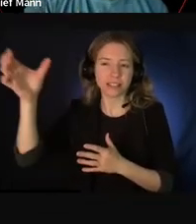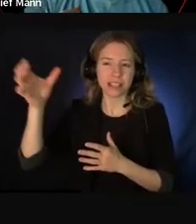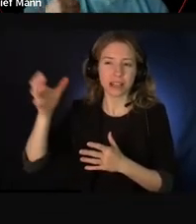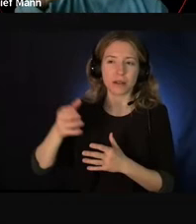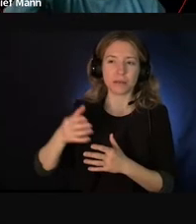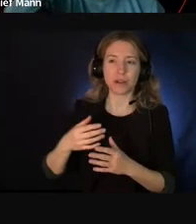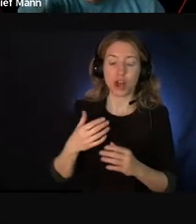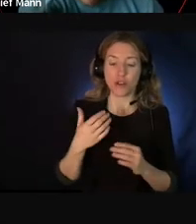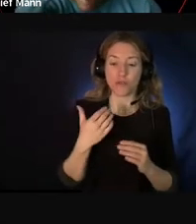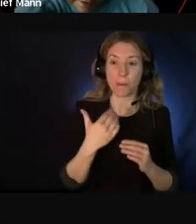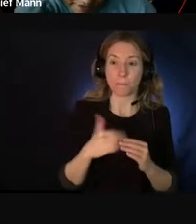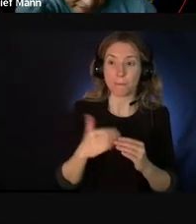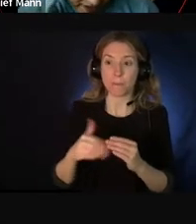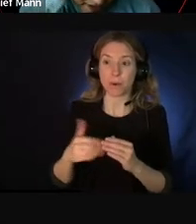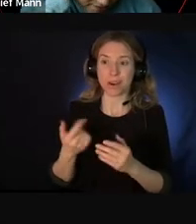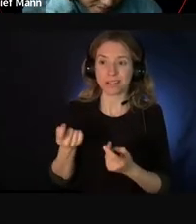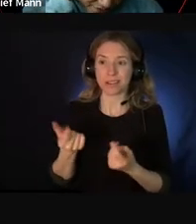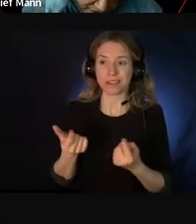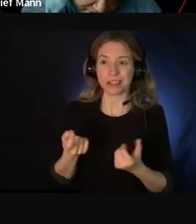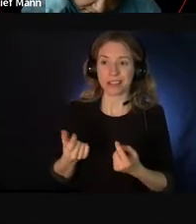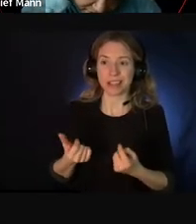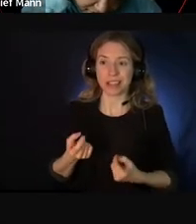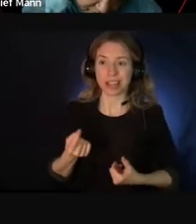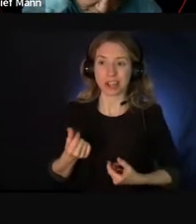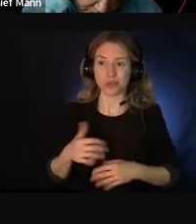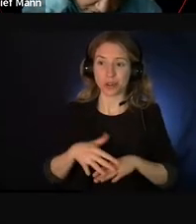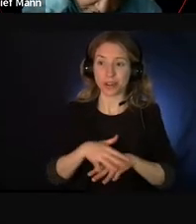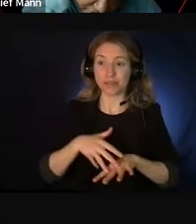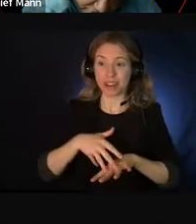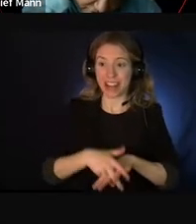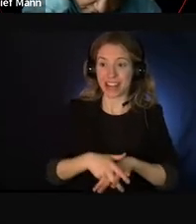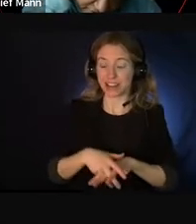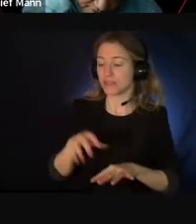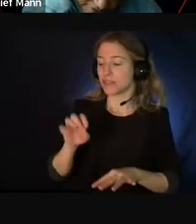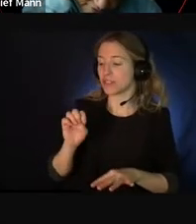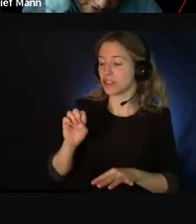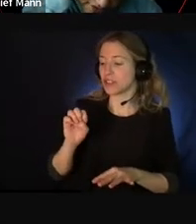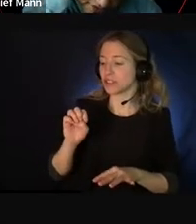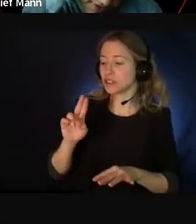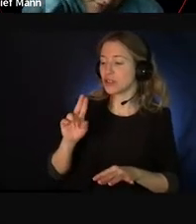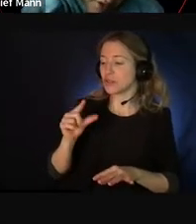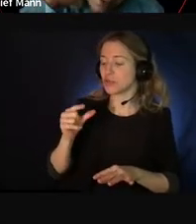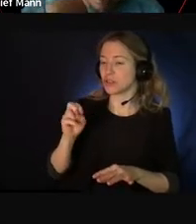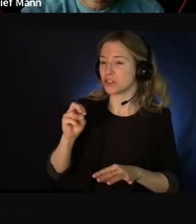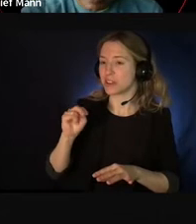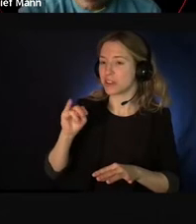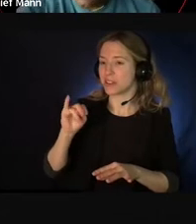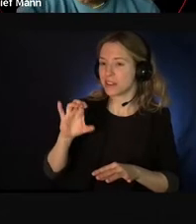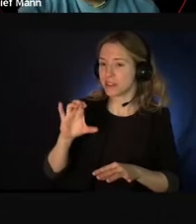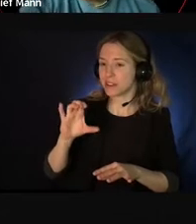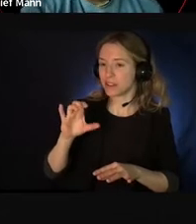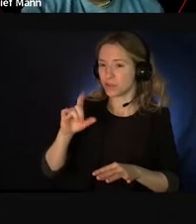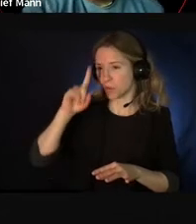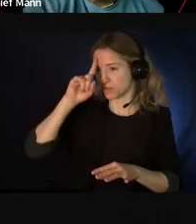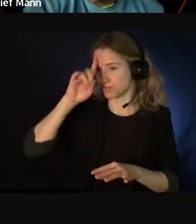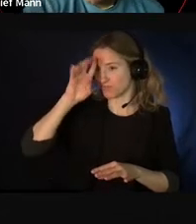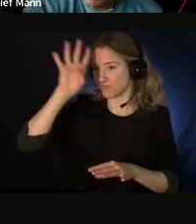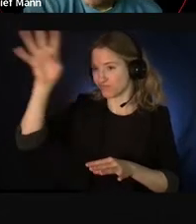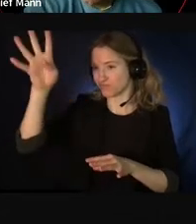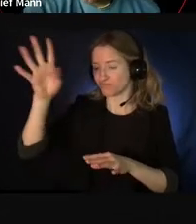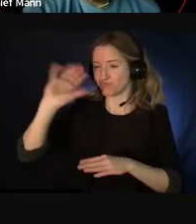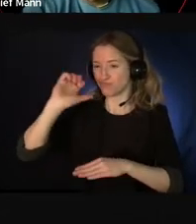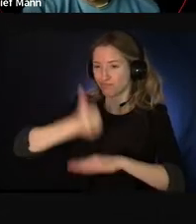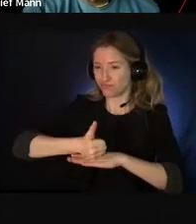out of us. And they came up with 18 different ways to deal with the unwanted people, the